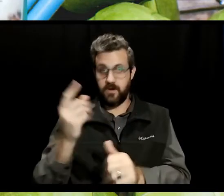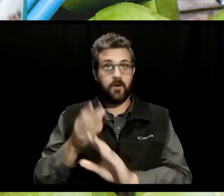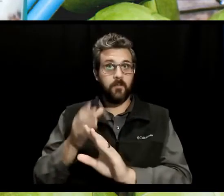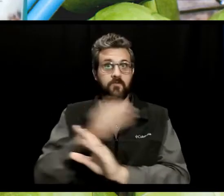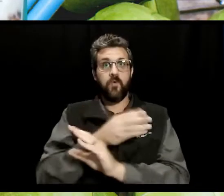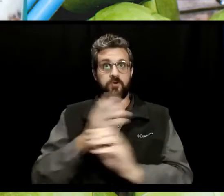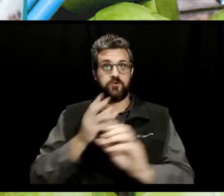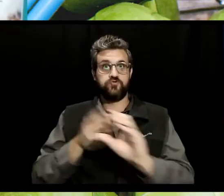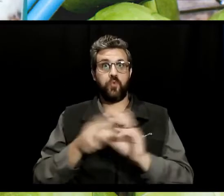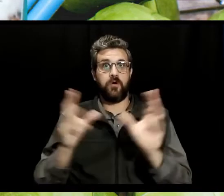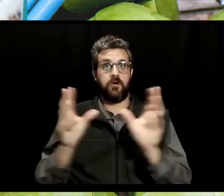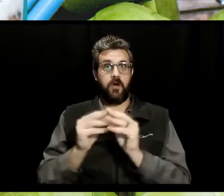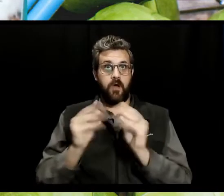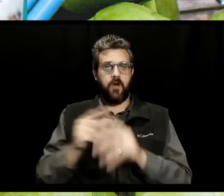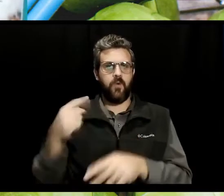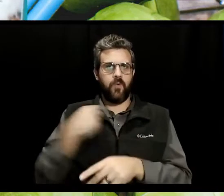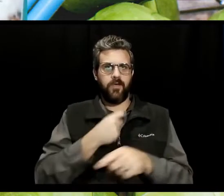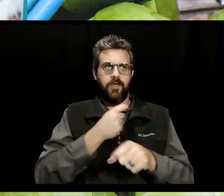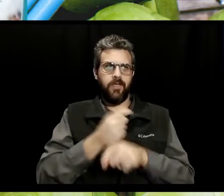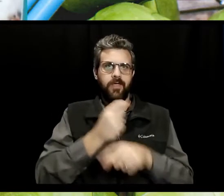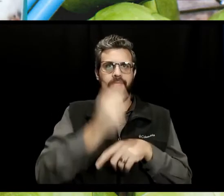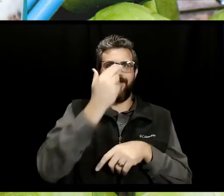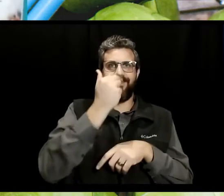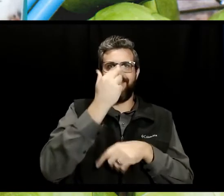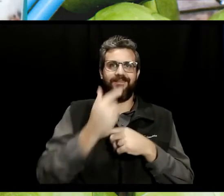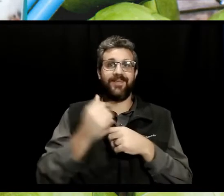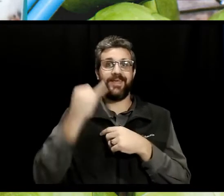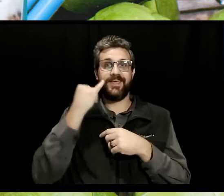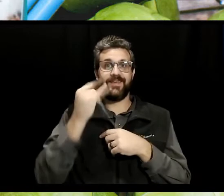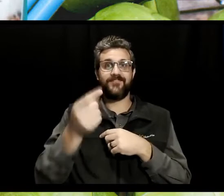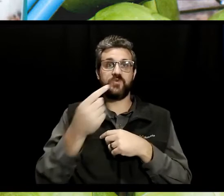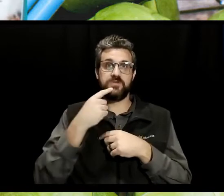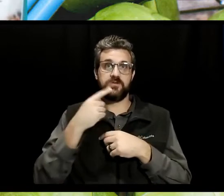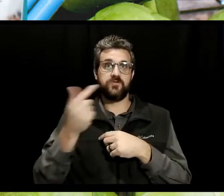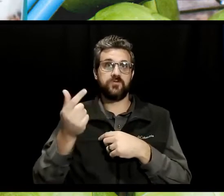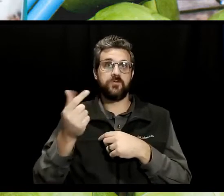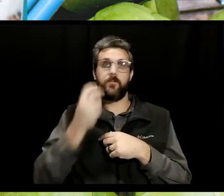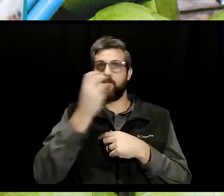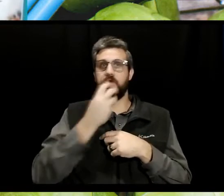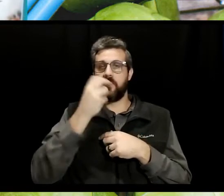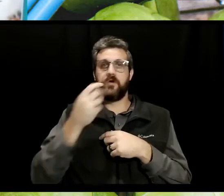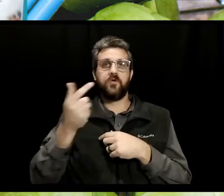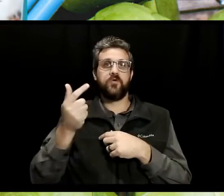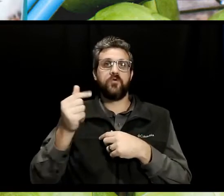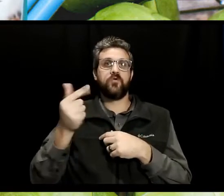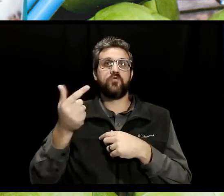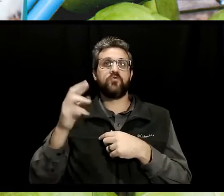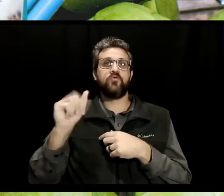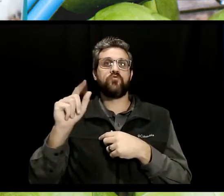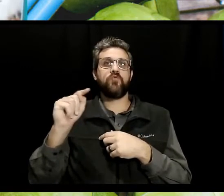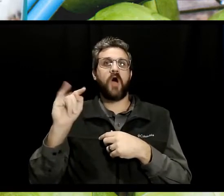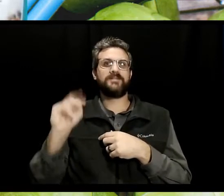We were joking around about how if you say gratin or gratin, it's kind of